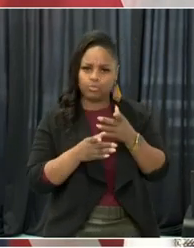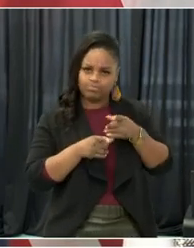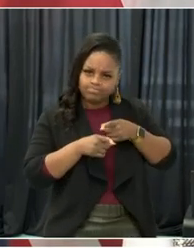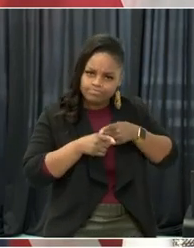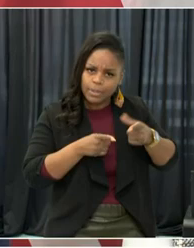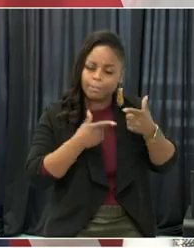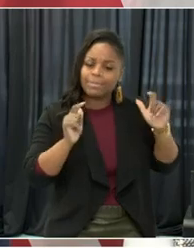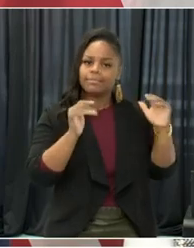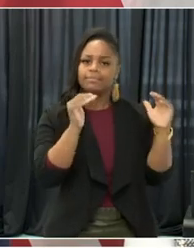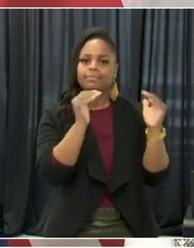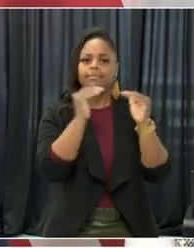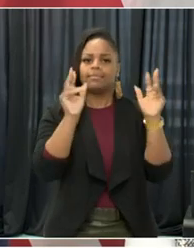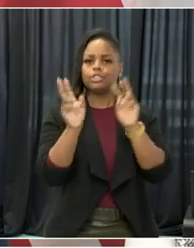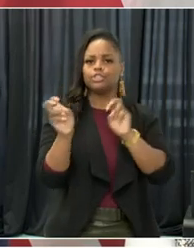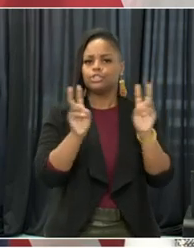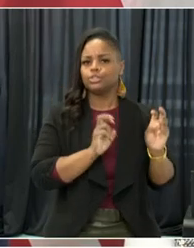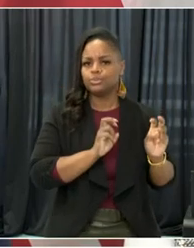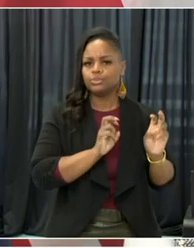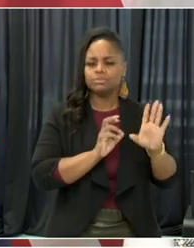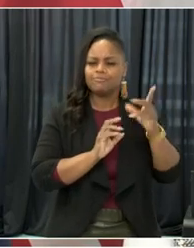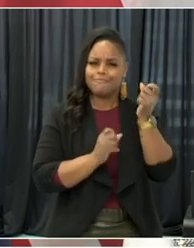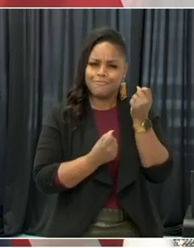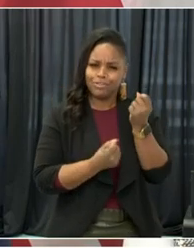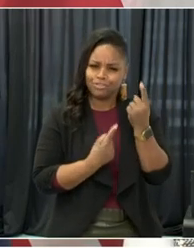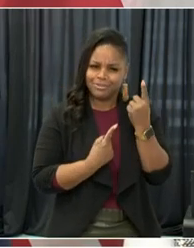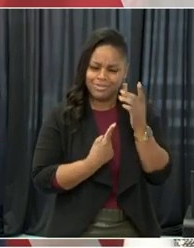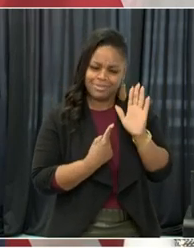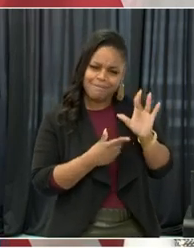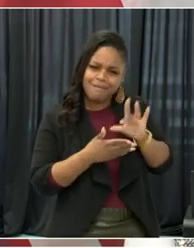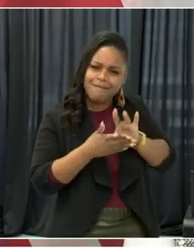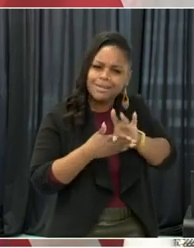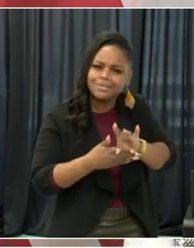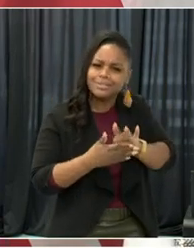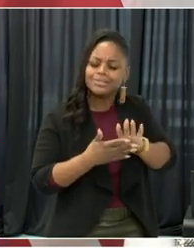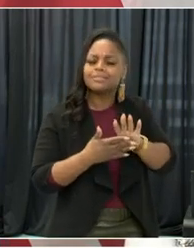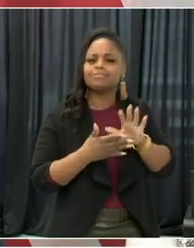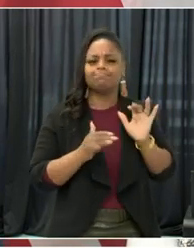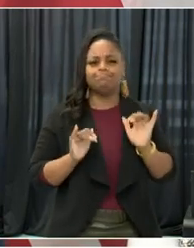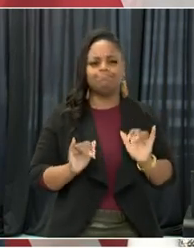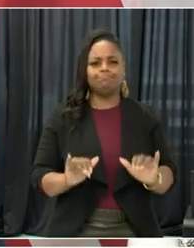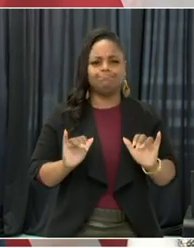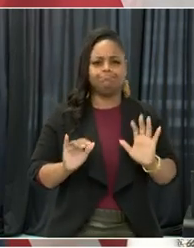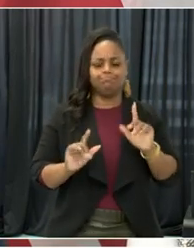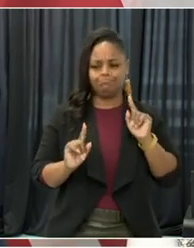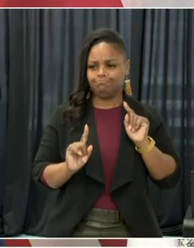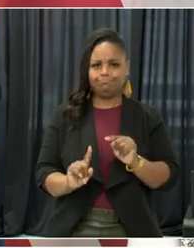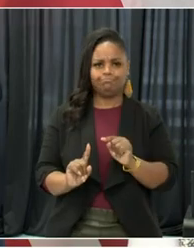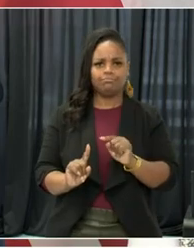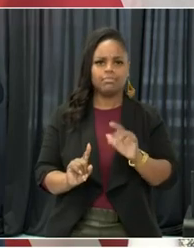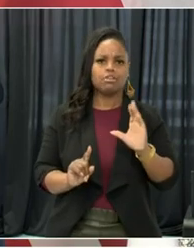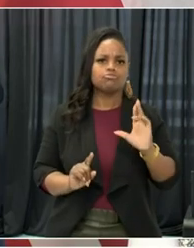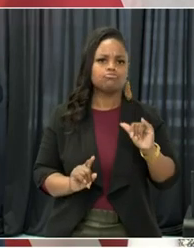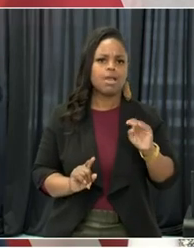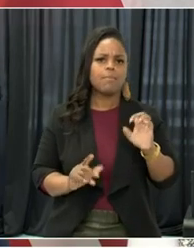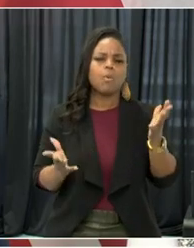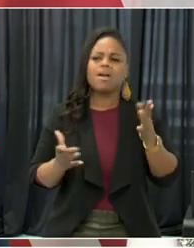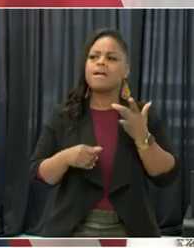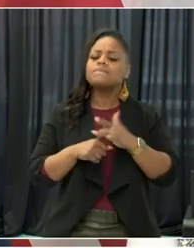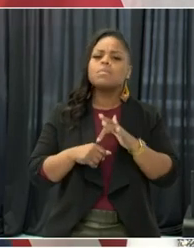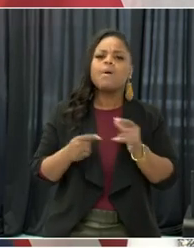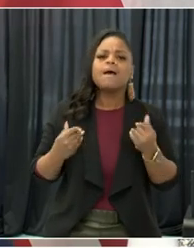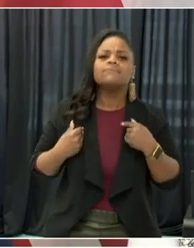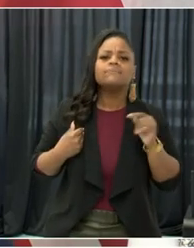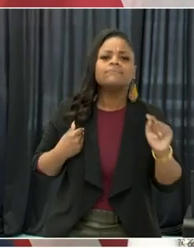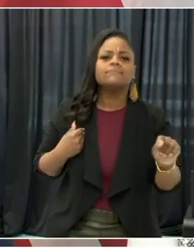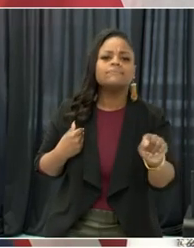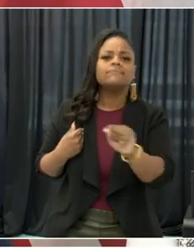issues, understanding the context on an issue, in this case crime, and what's available. And I will go